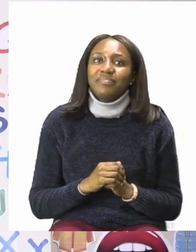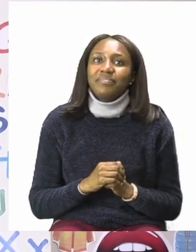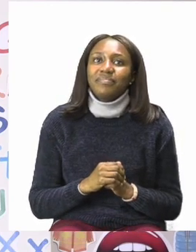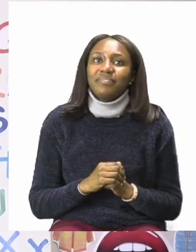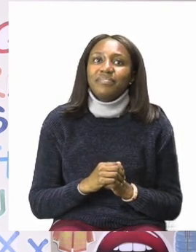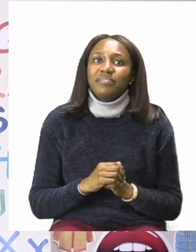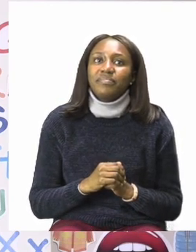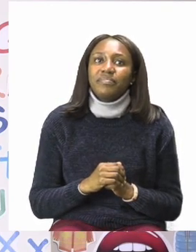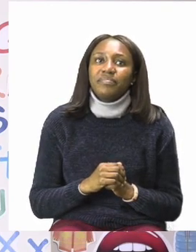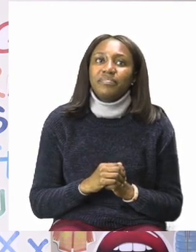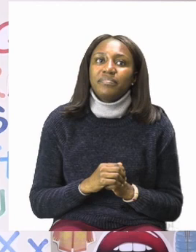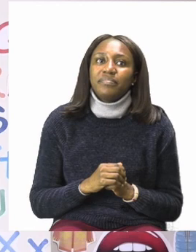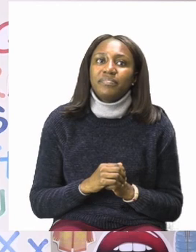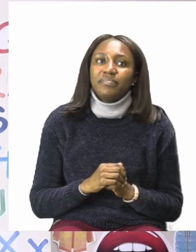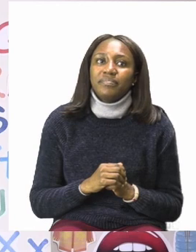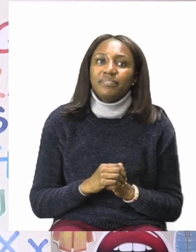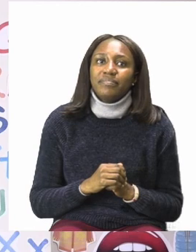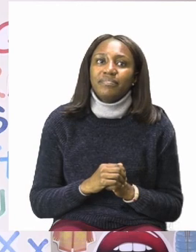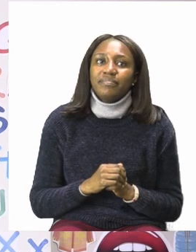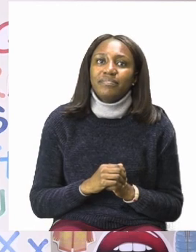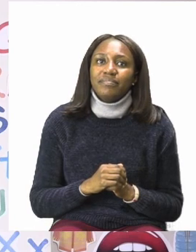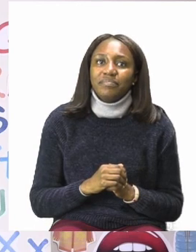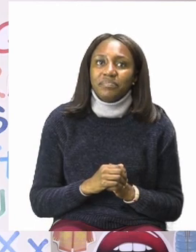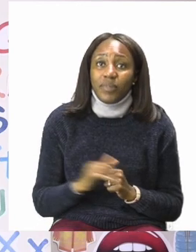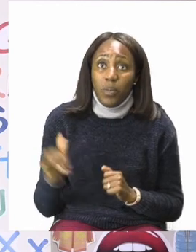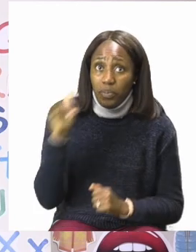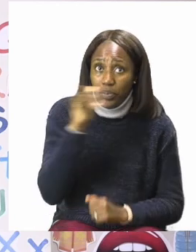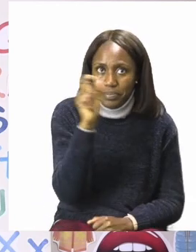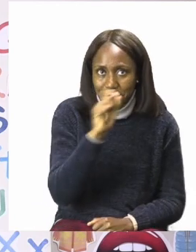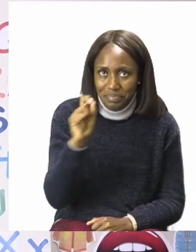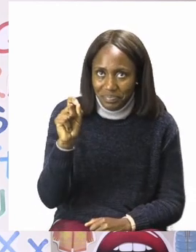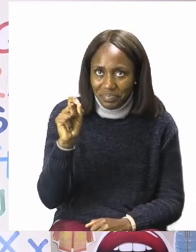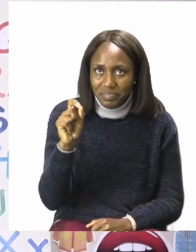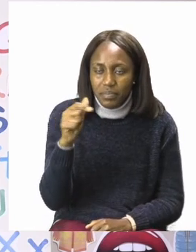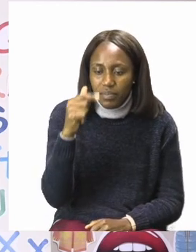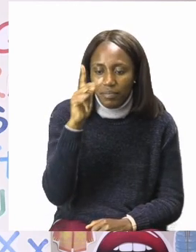kilograms. So we're going to write plane under